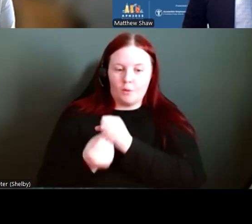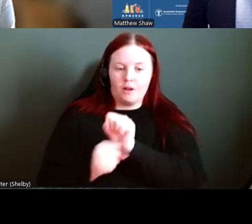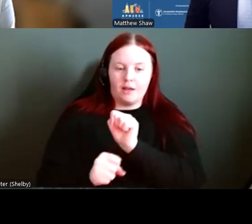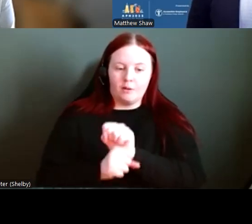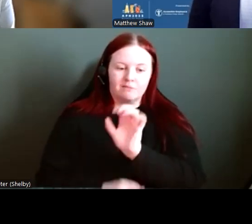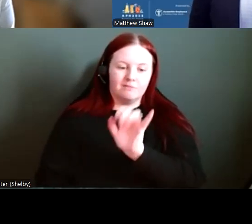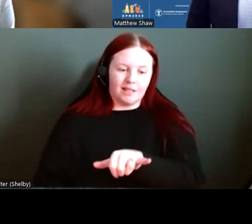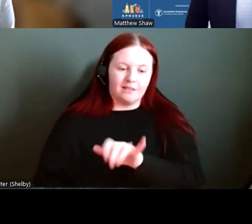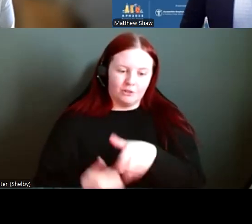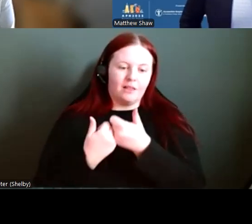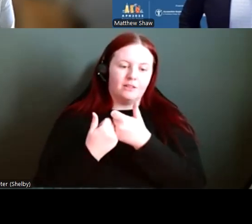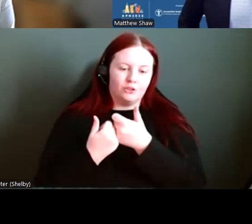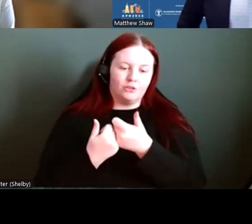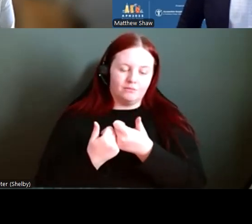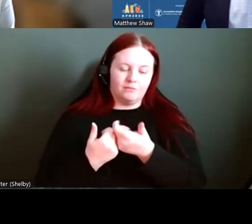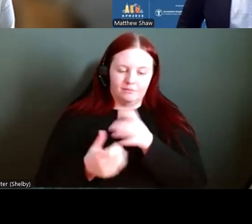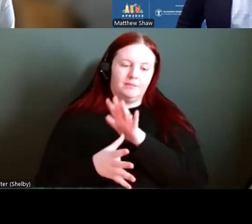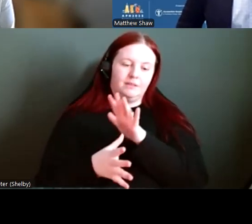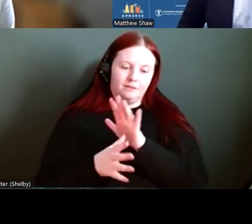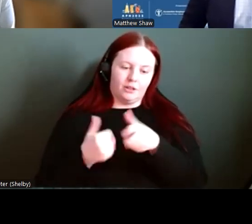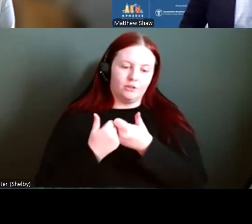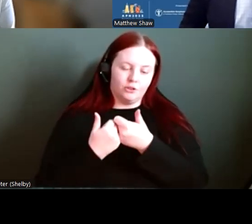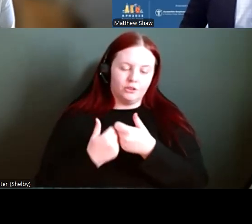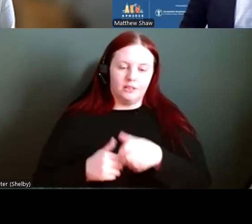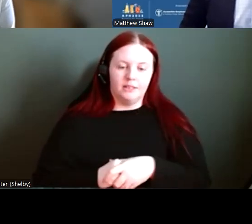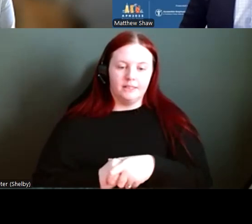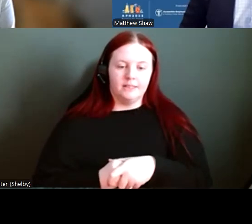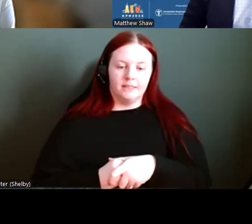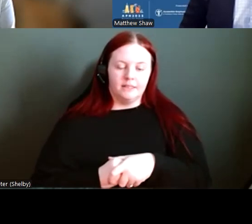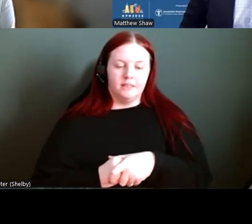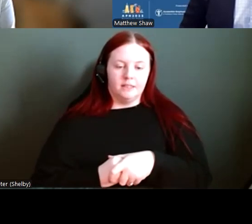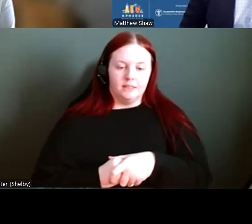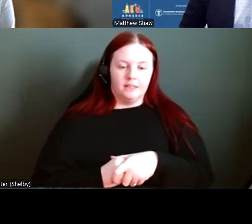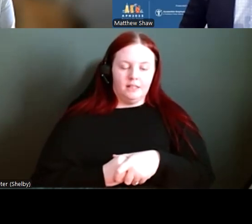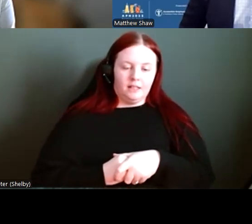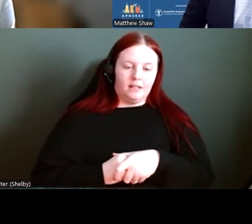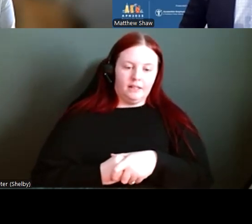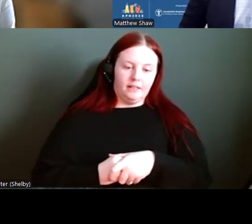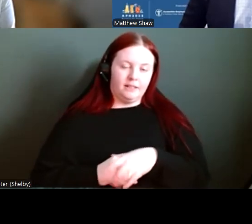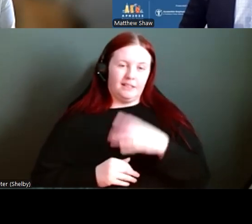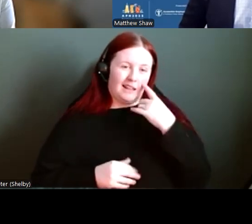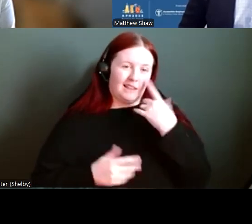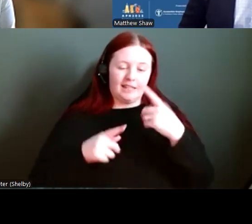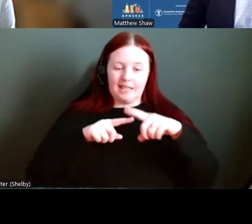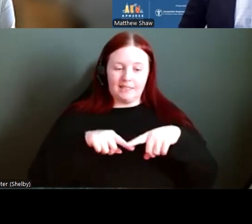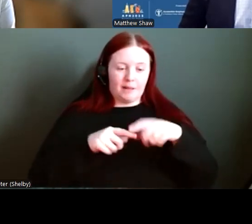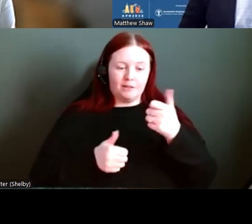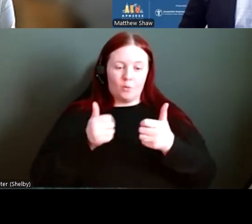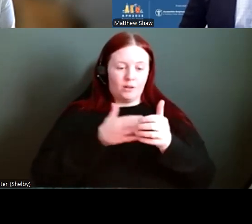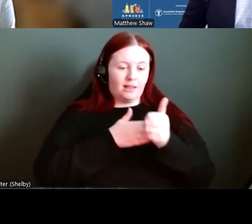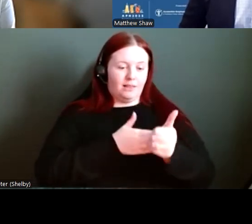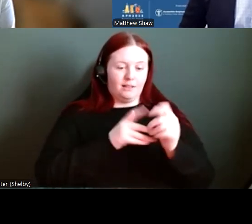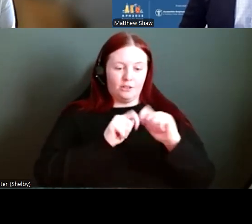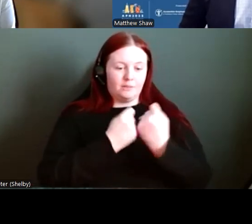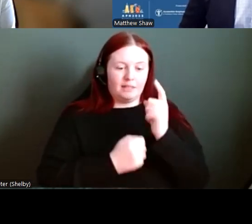the one that sticks out. I think this one, again, it will depend on the leadership team that you're working with and